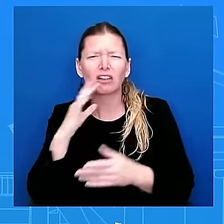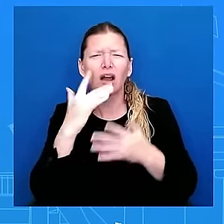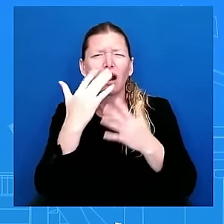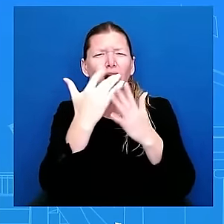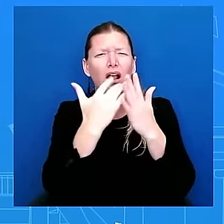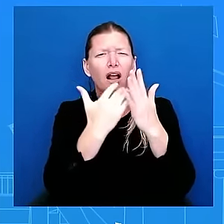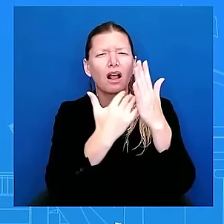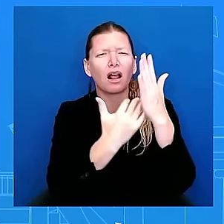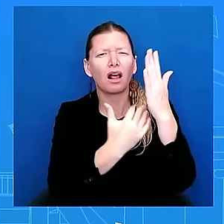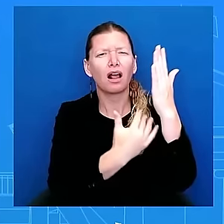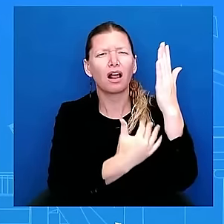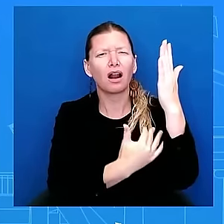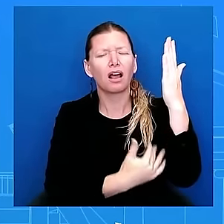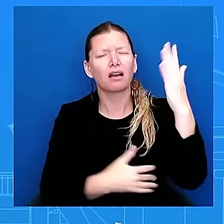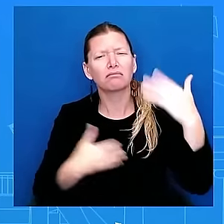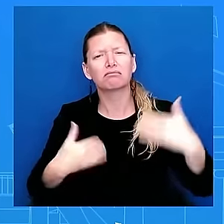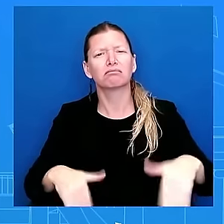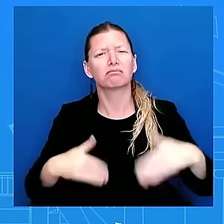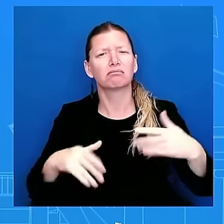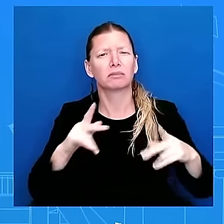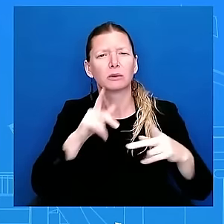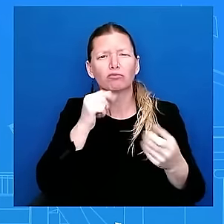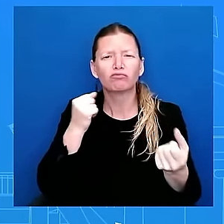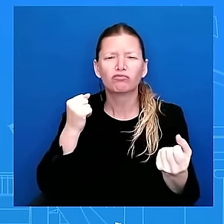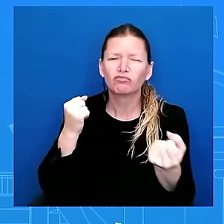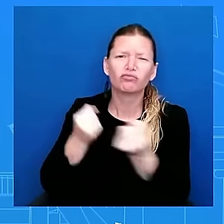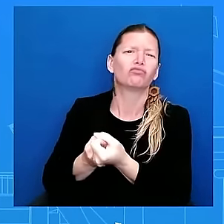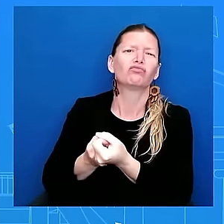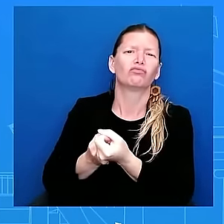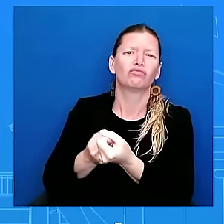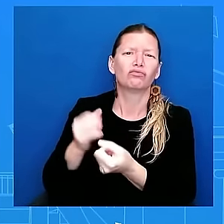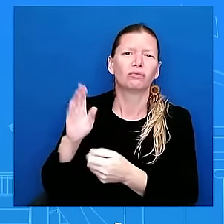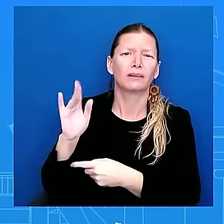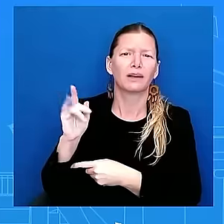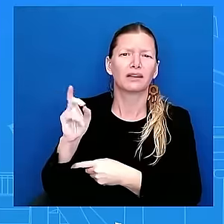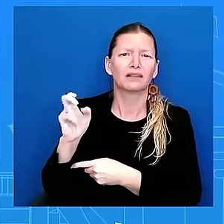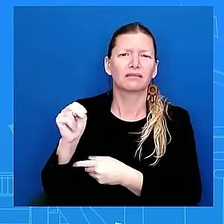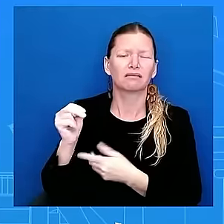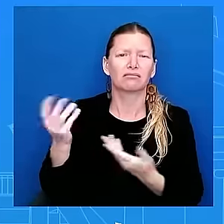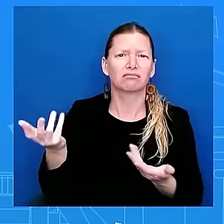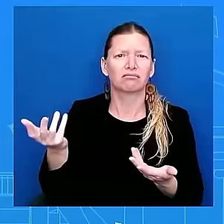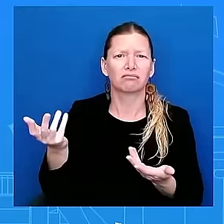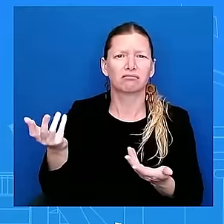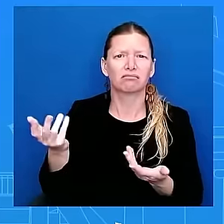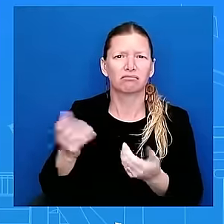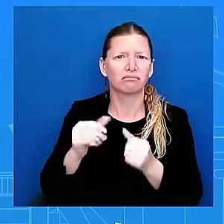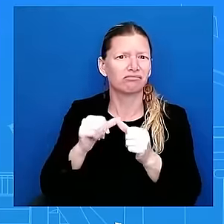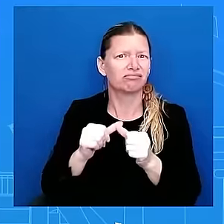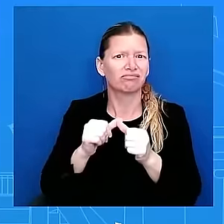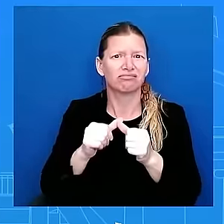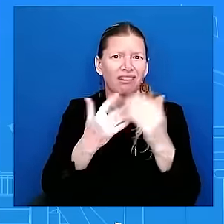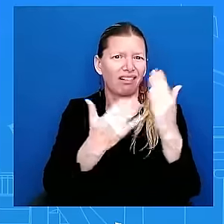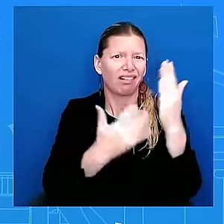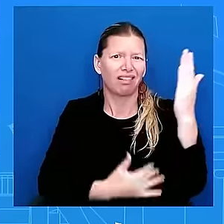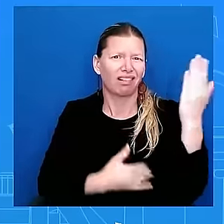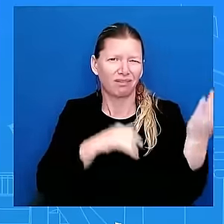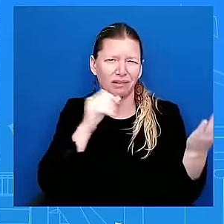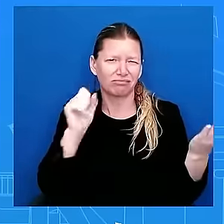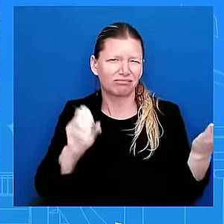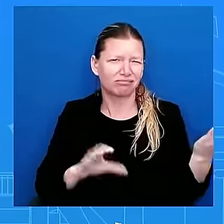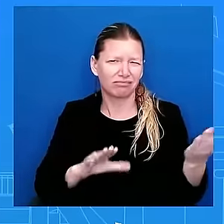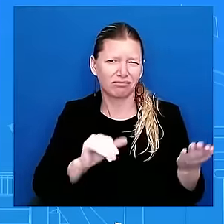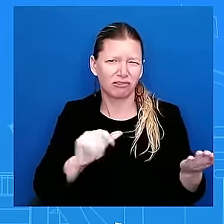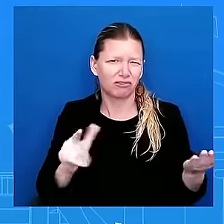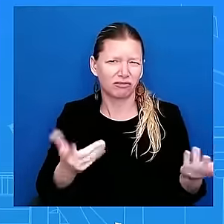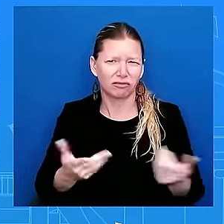supportive congressional members who have continued. That have been provided to us from the campaign too, but I'm wondering if the president has spoken directly